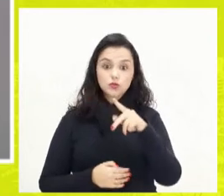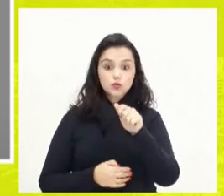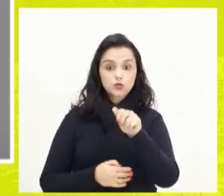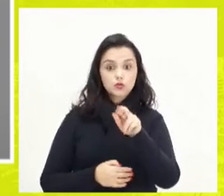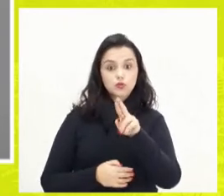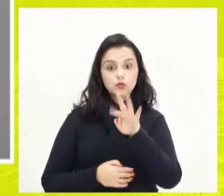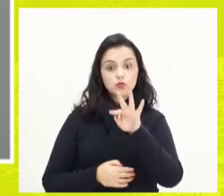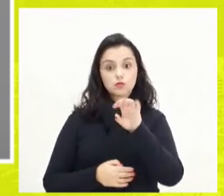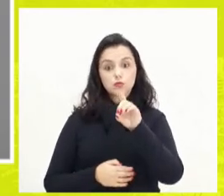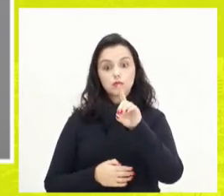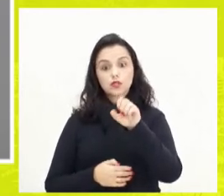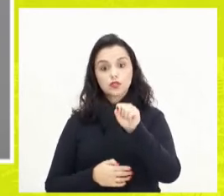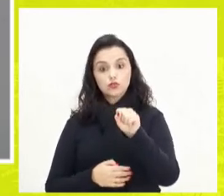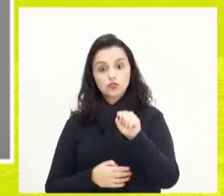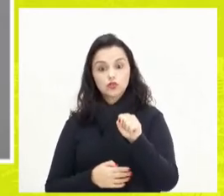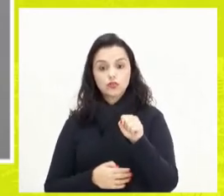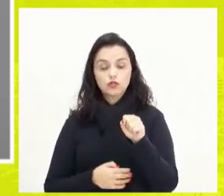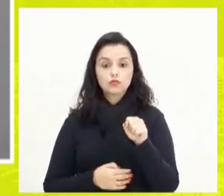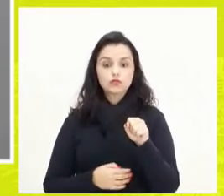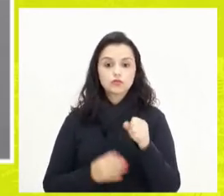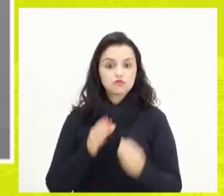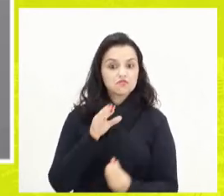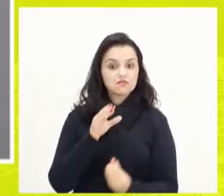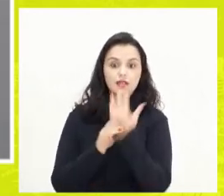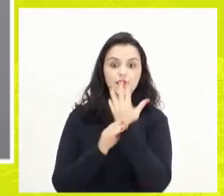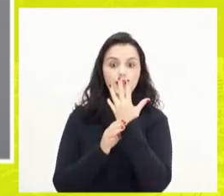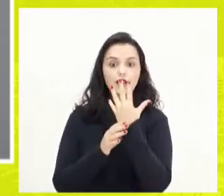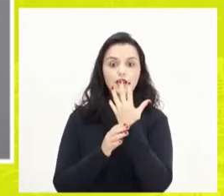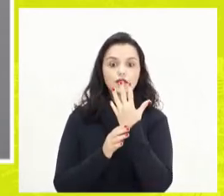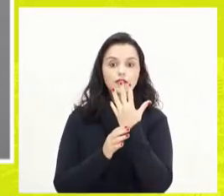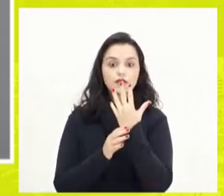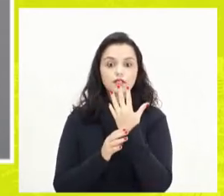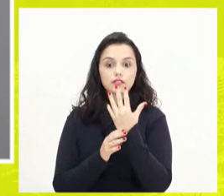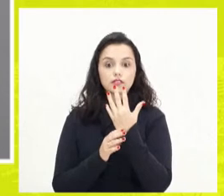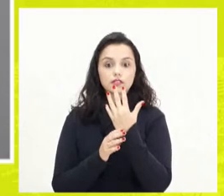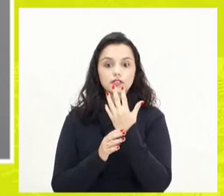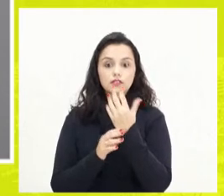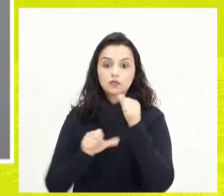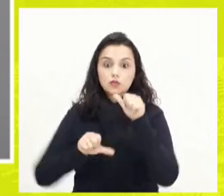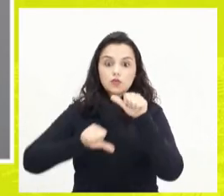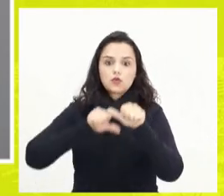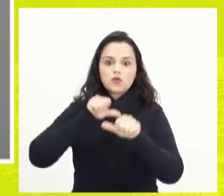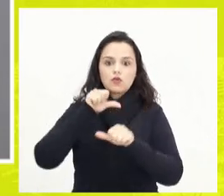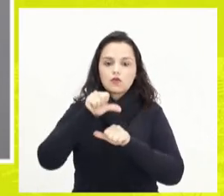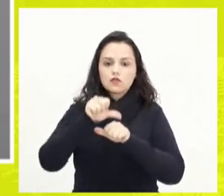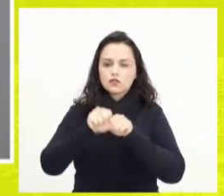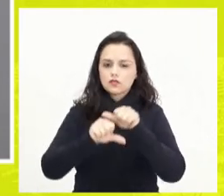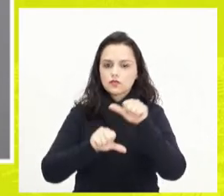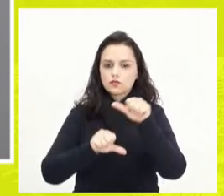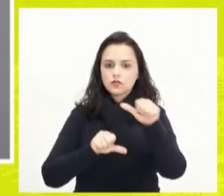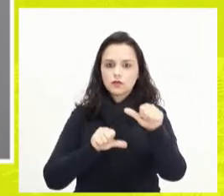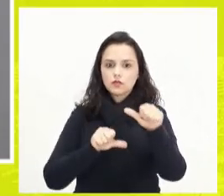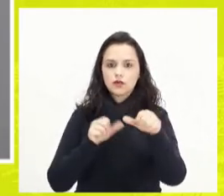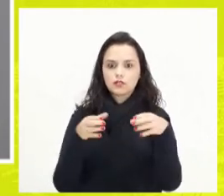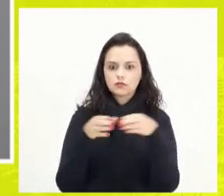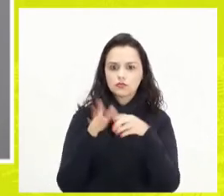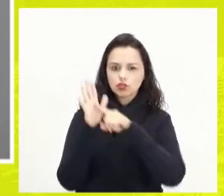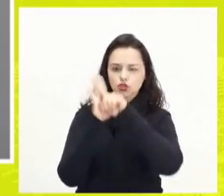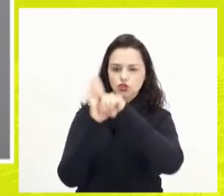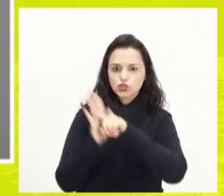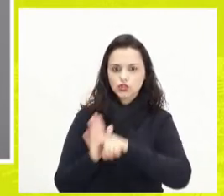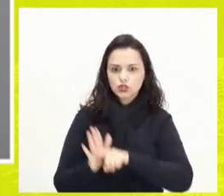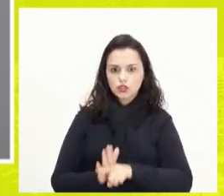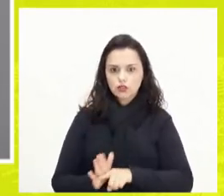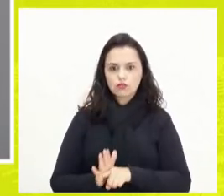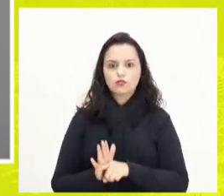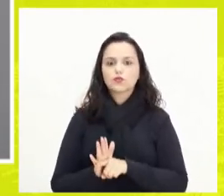so the political parties actually they went out in drag you know they they transformed